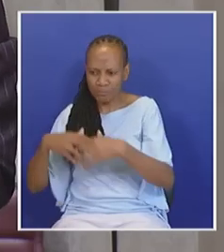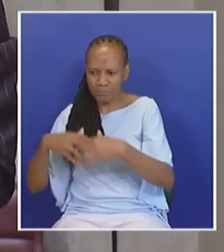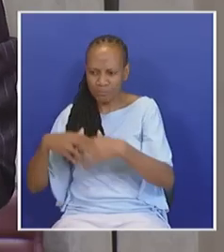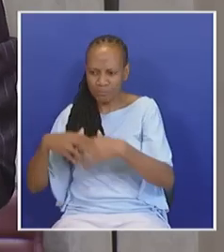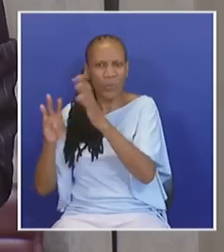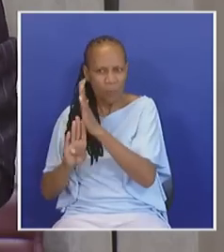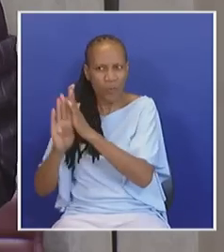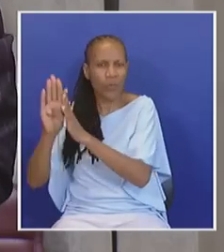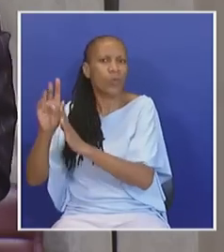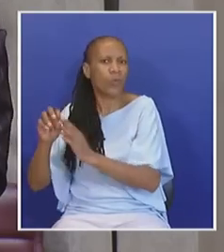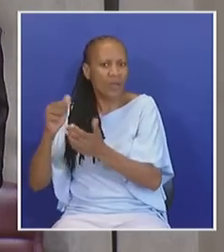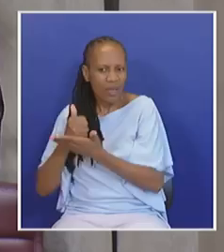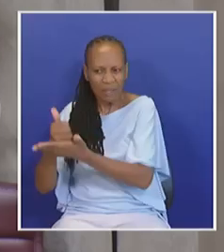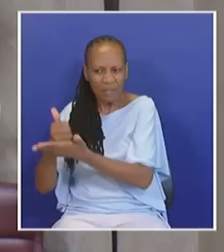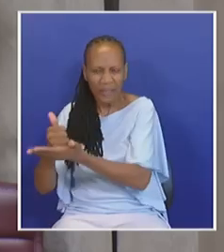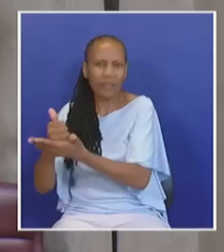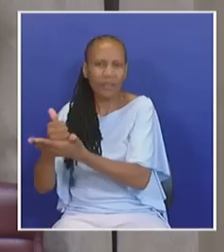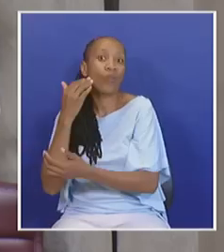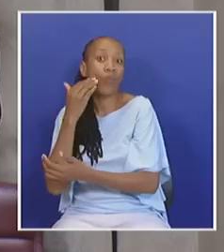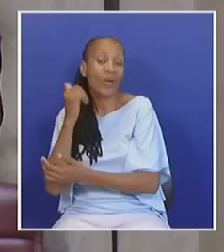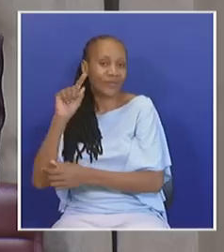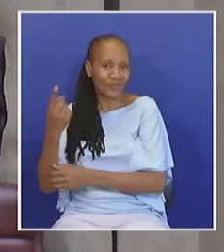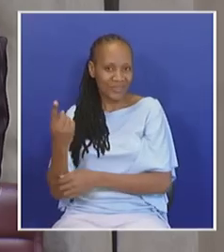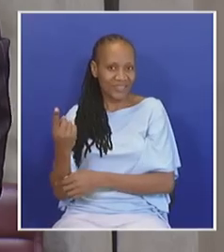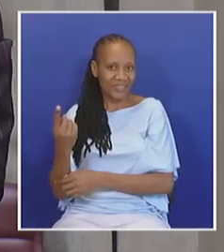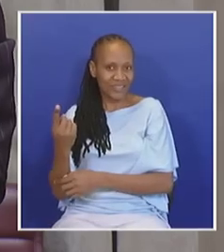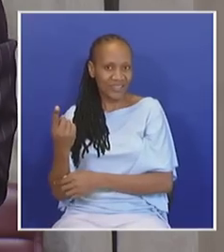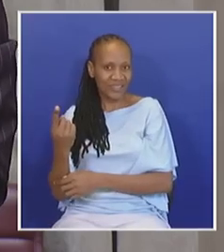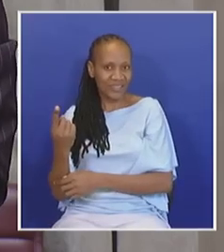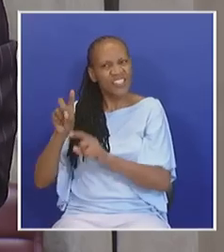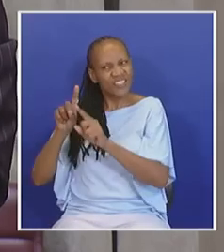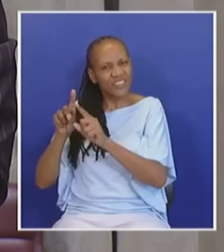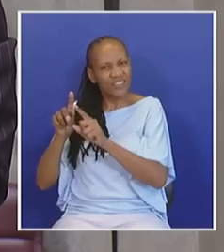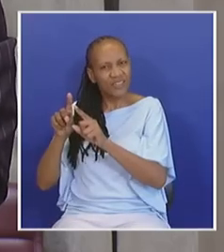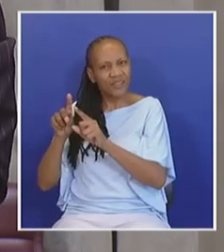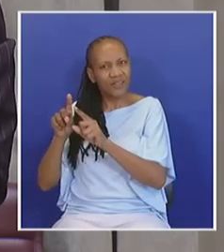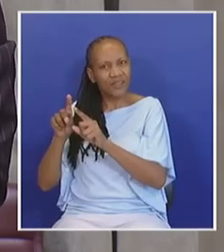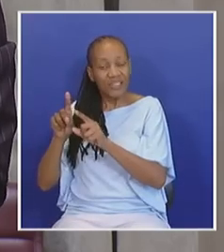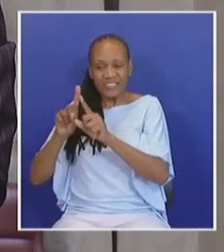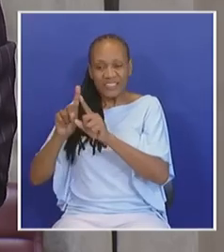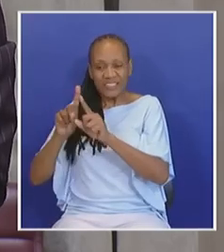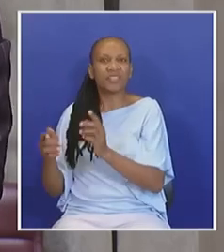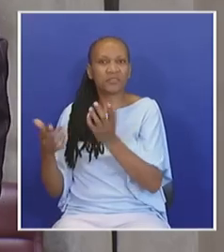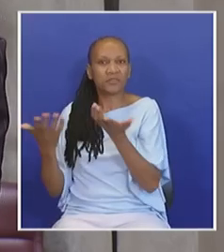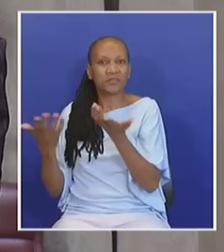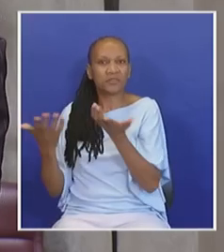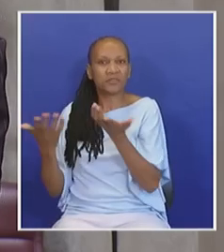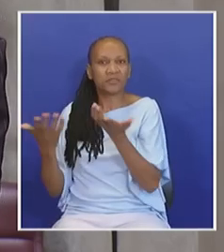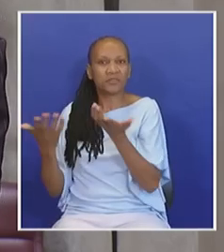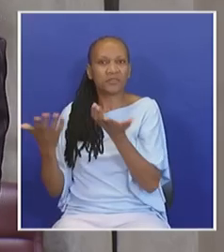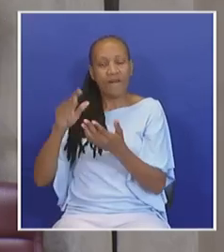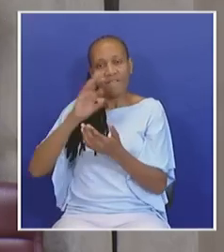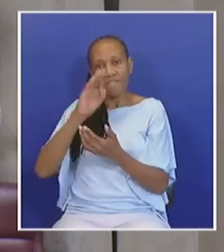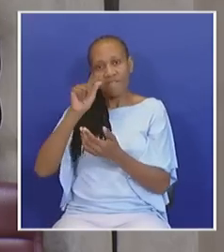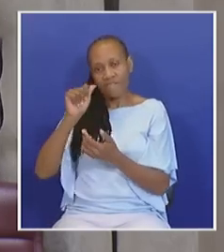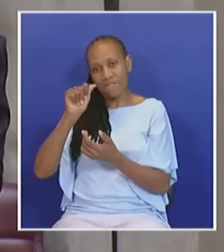repression and economic exploitation, sustained and supported by a vicious repressive machinery such as Kufut and Flag Plus,